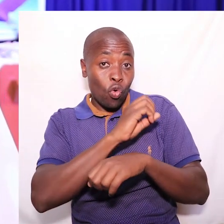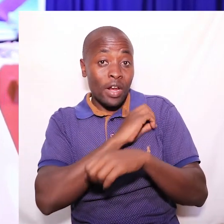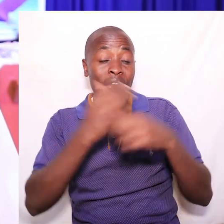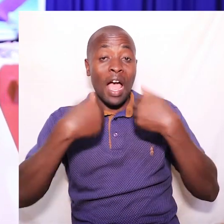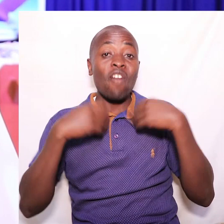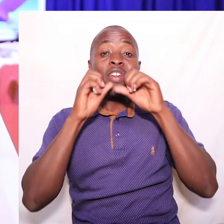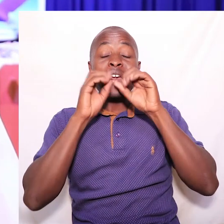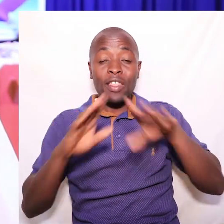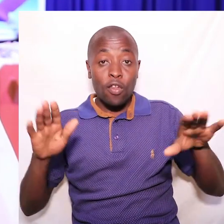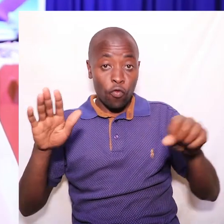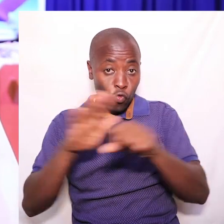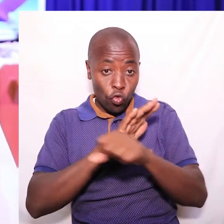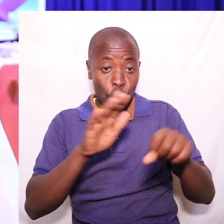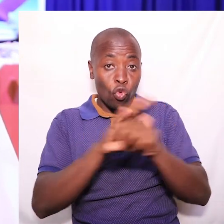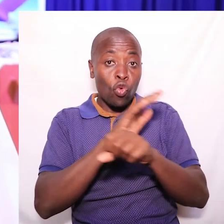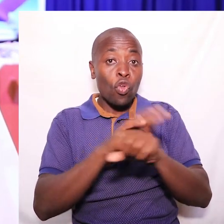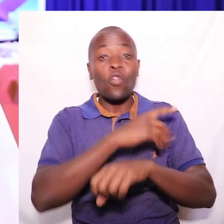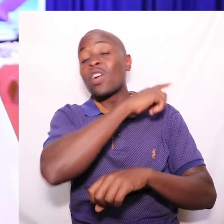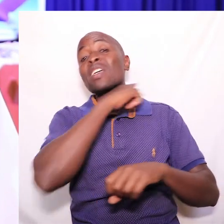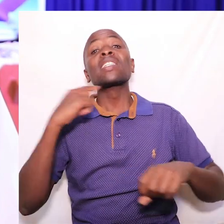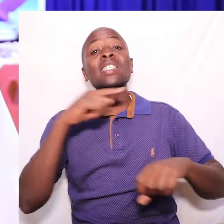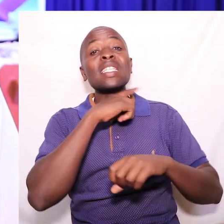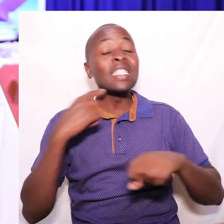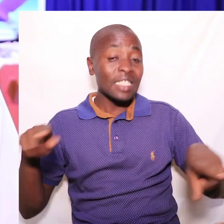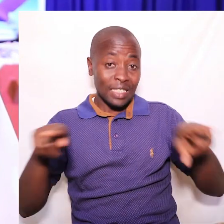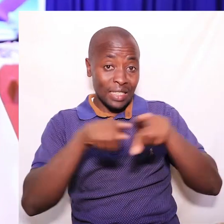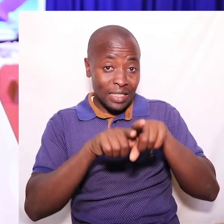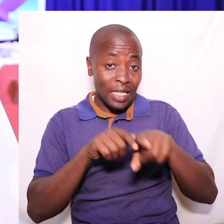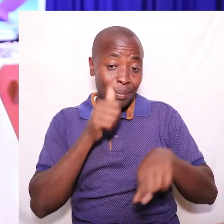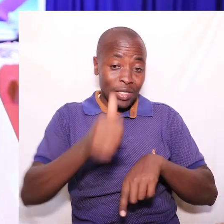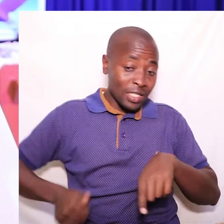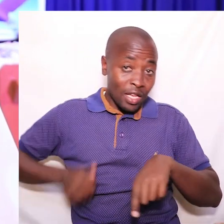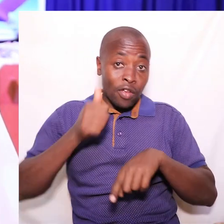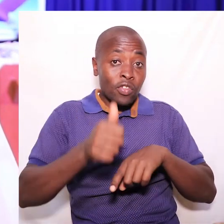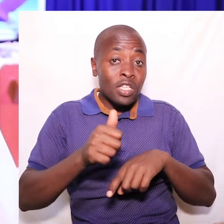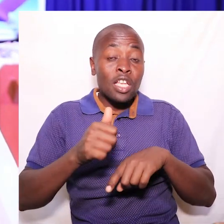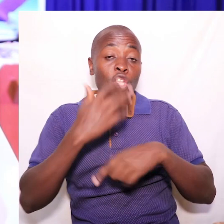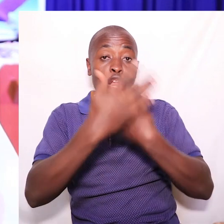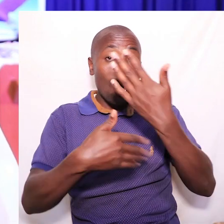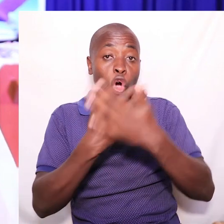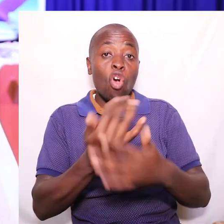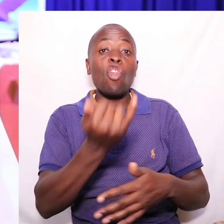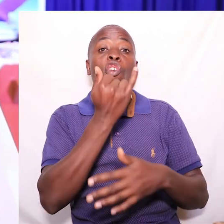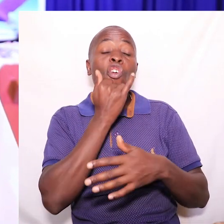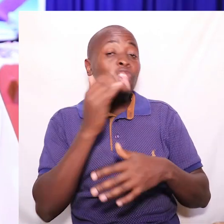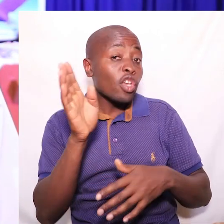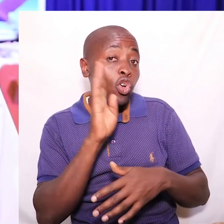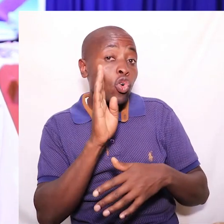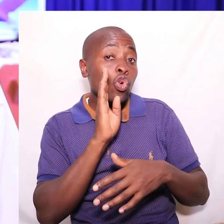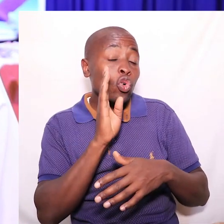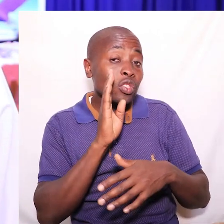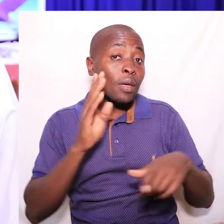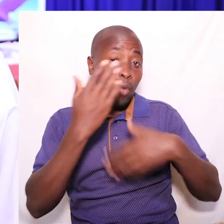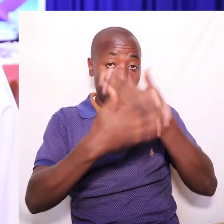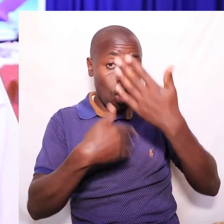full of envy, murder, strife, deceit, and malice. They are gossipers,